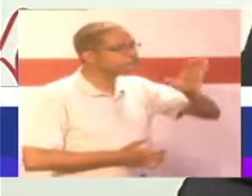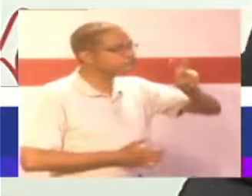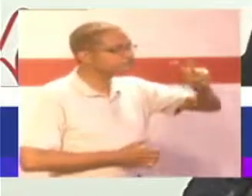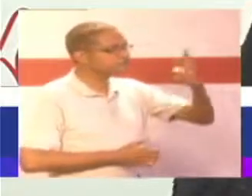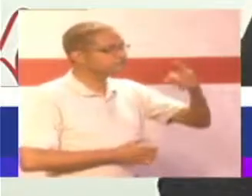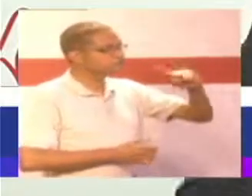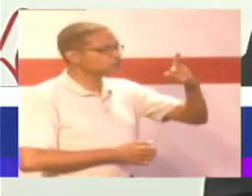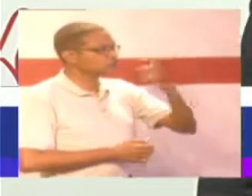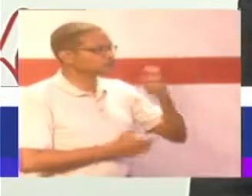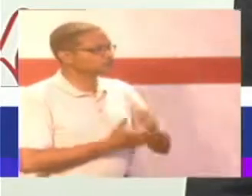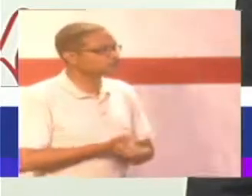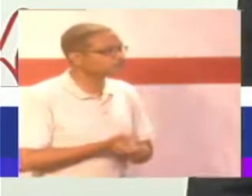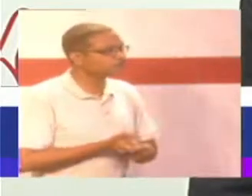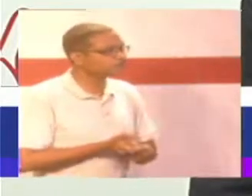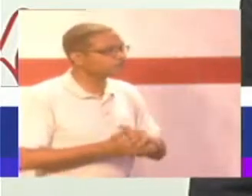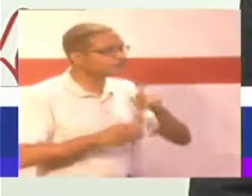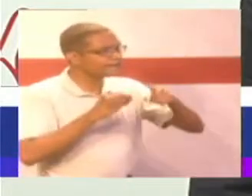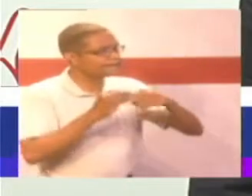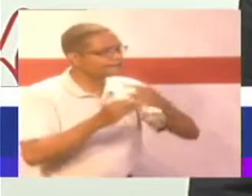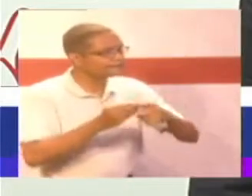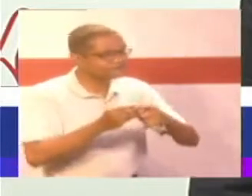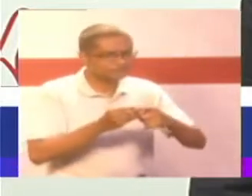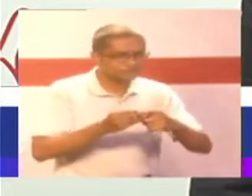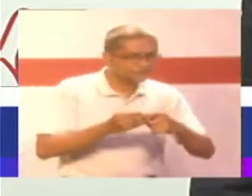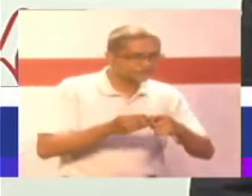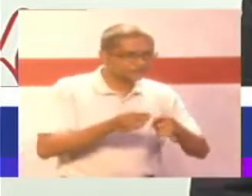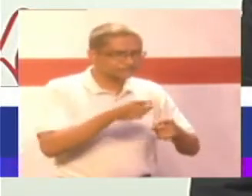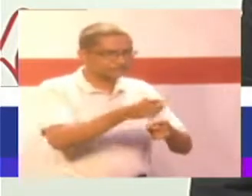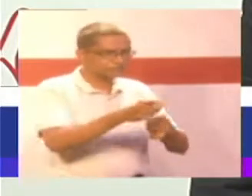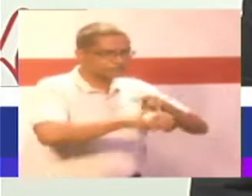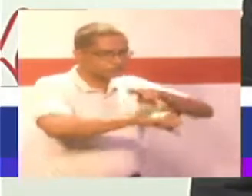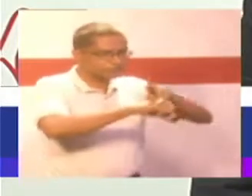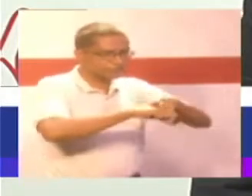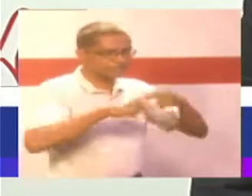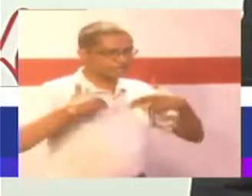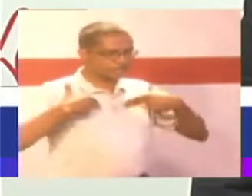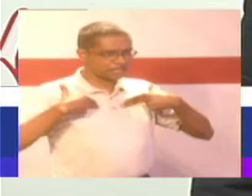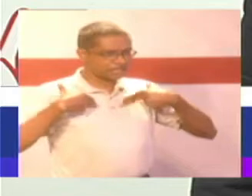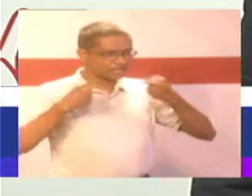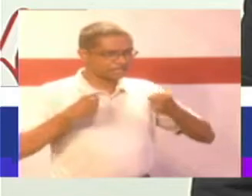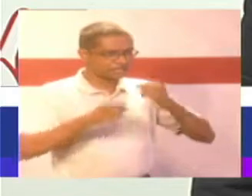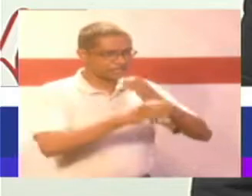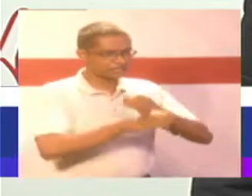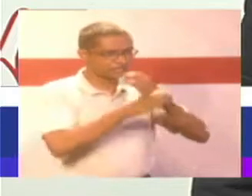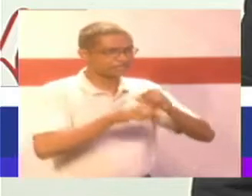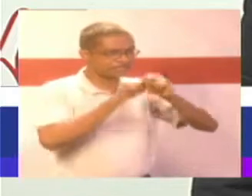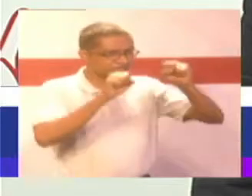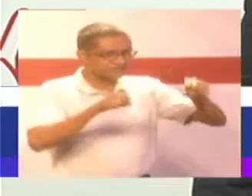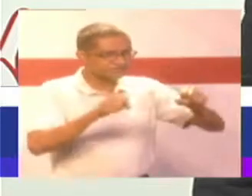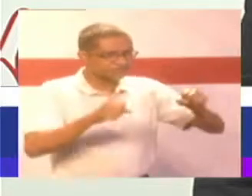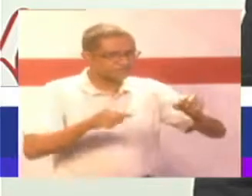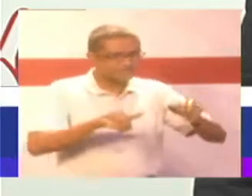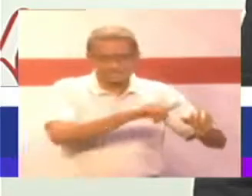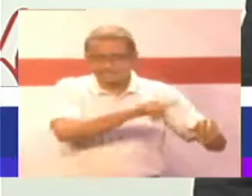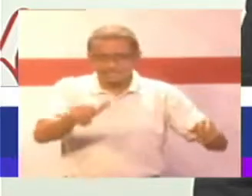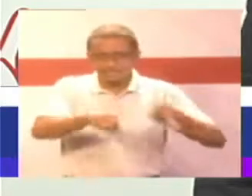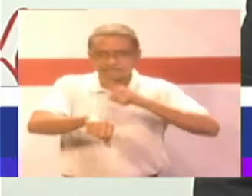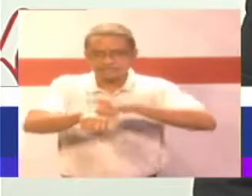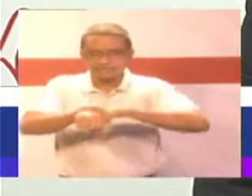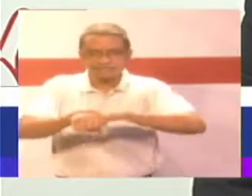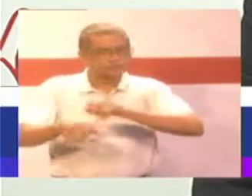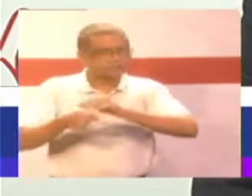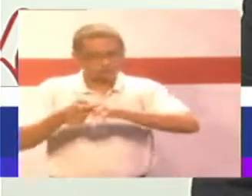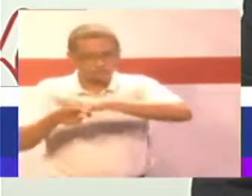the capacity of the parallel healthcare system and its impact on national measures such as the